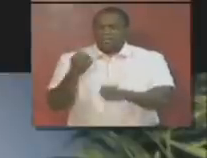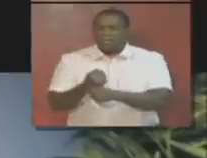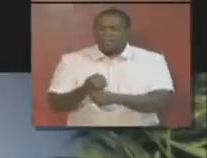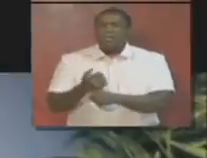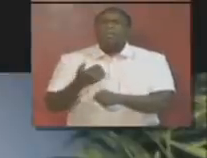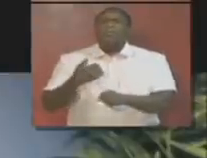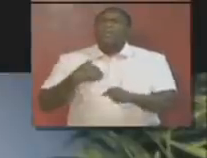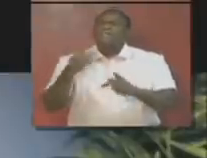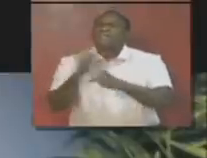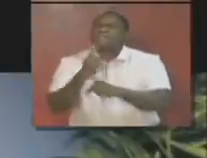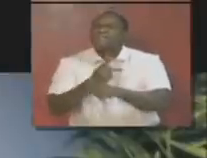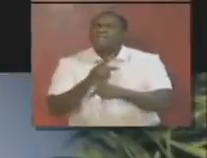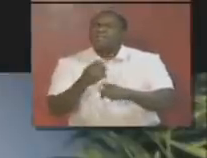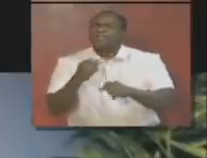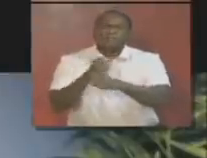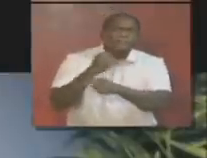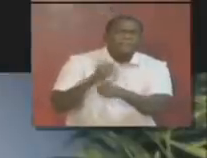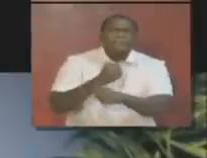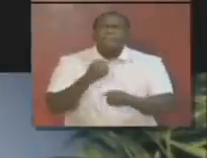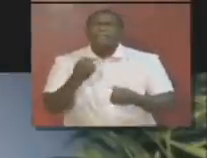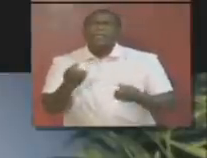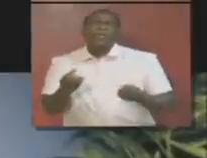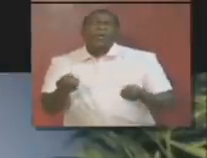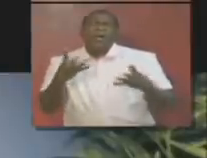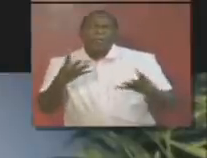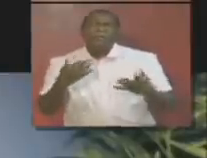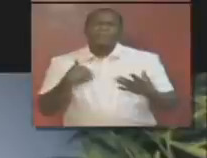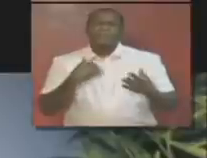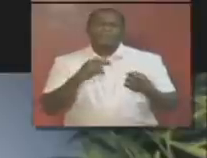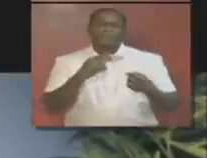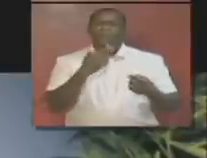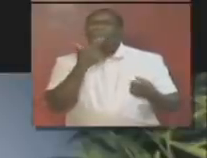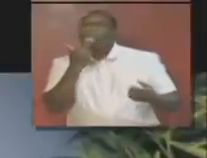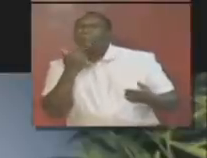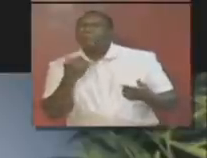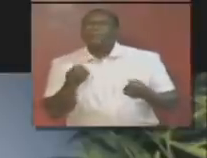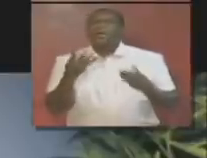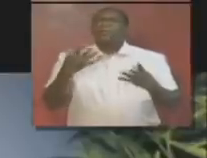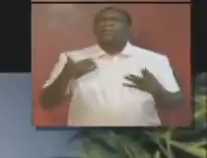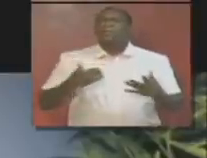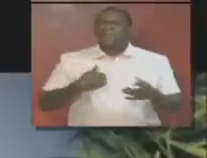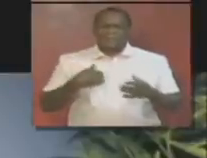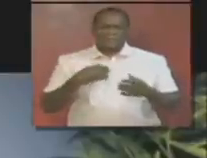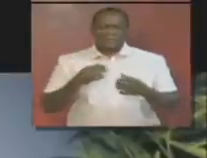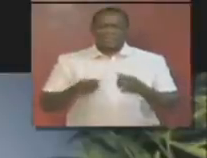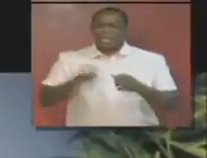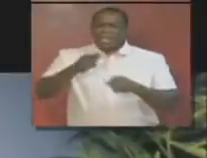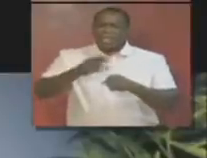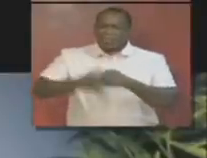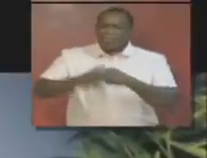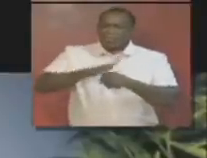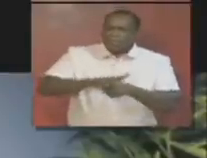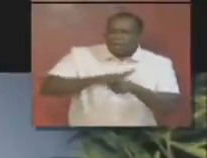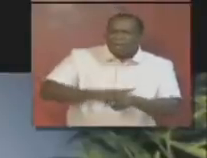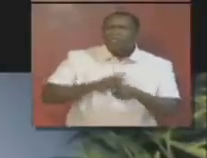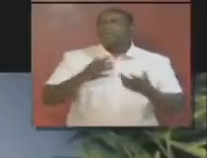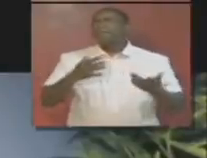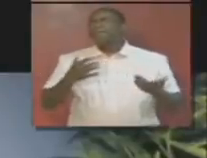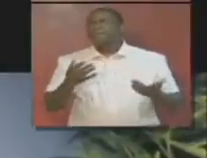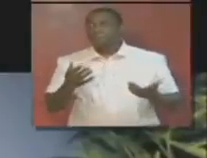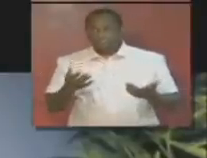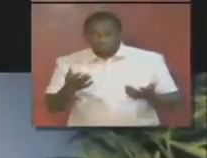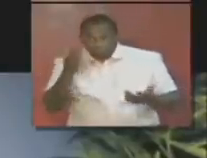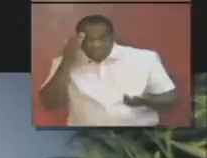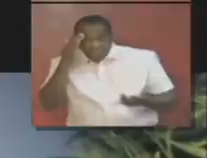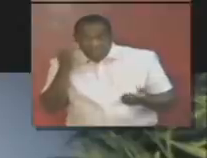terms of how many patients would have had diabetes, hypertension, obesity? What was the most we had so far?